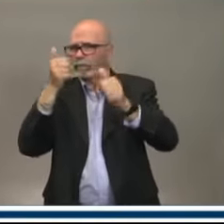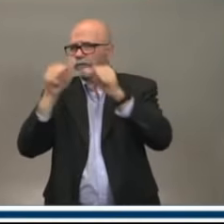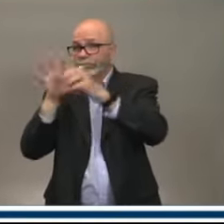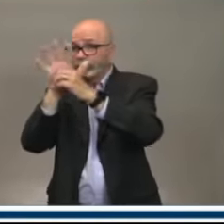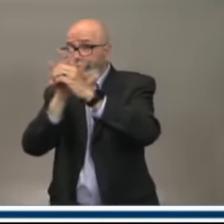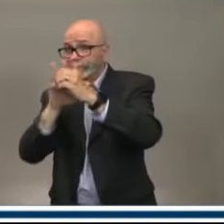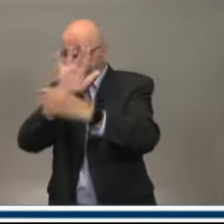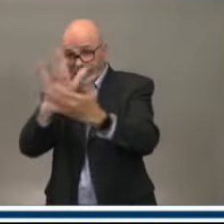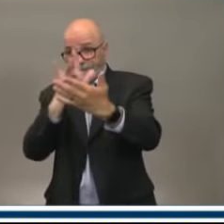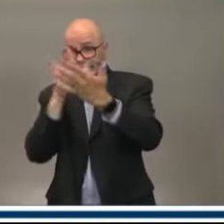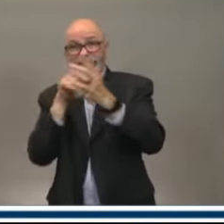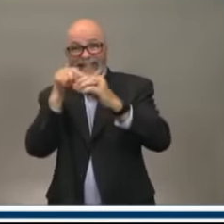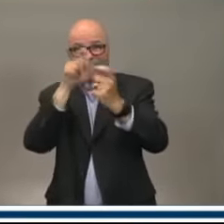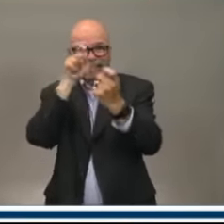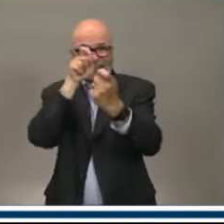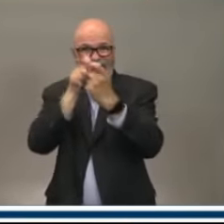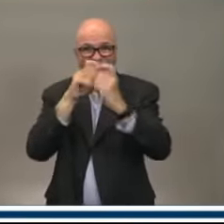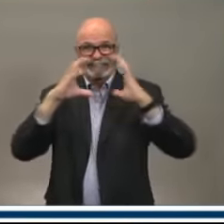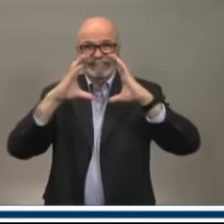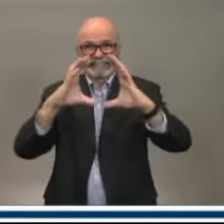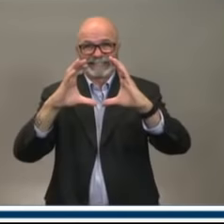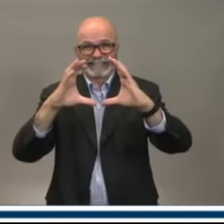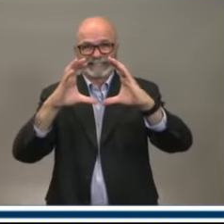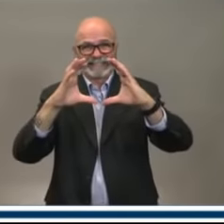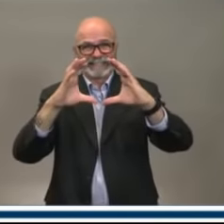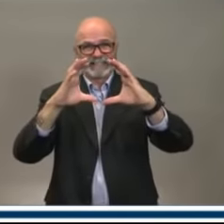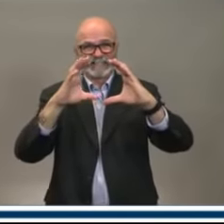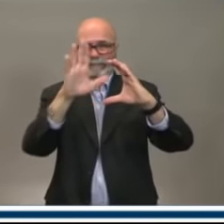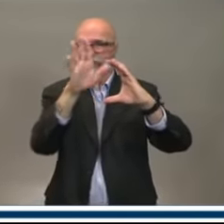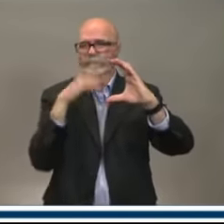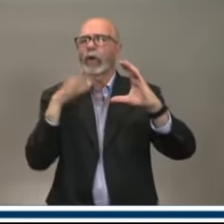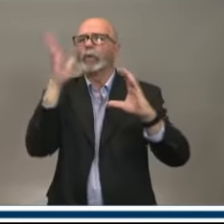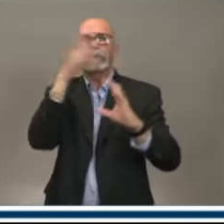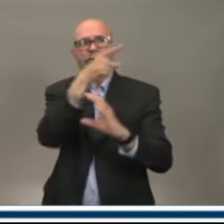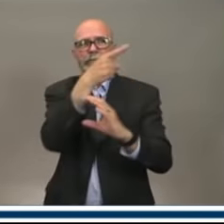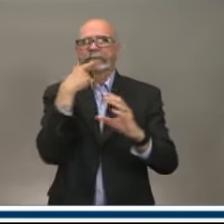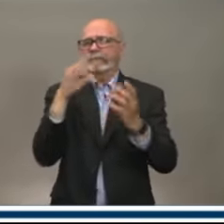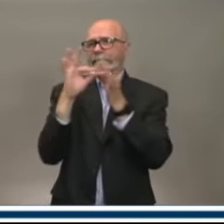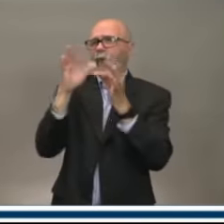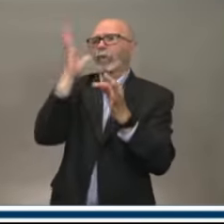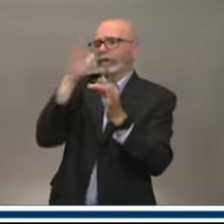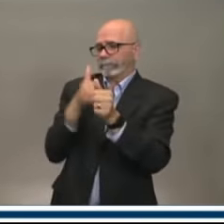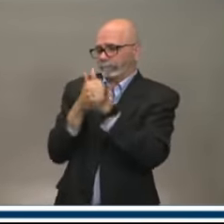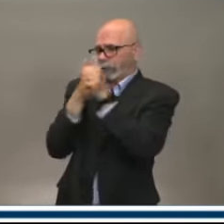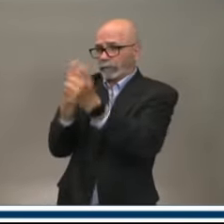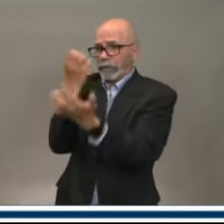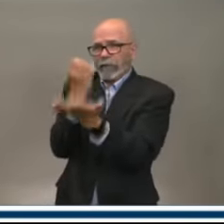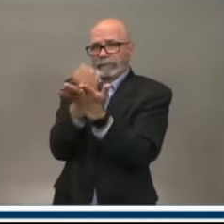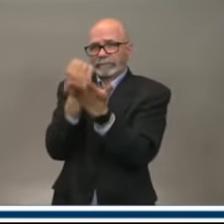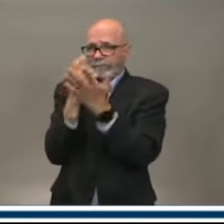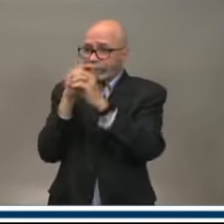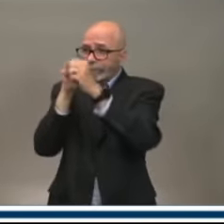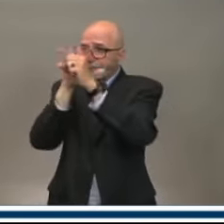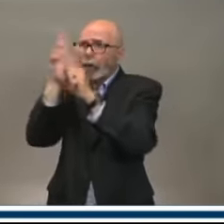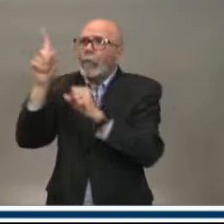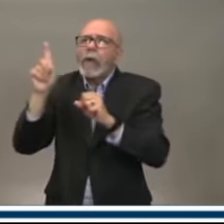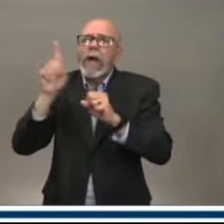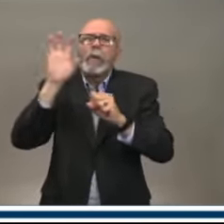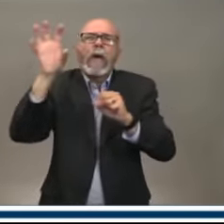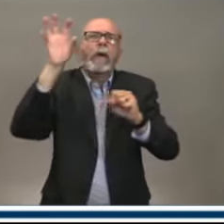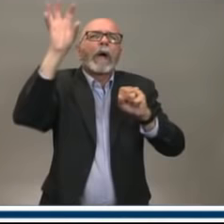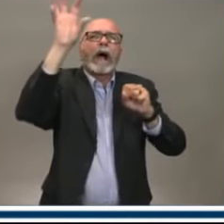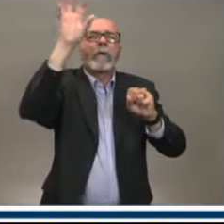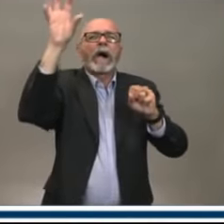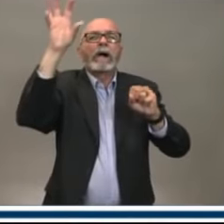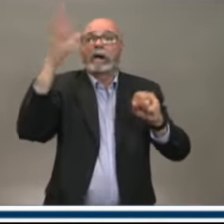this piece that you will react to the evidence of the epidemiology. Wouldn't that suggest that you could, in fact, relax